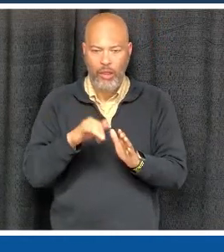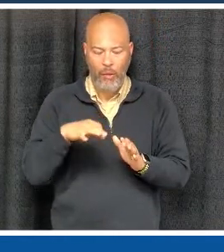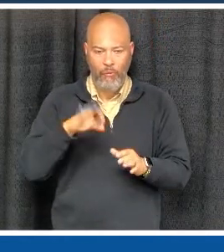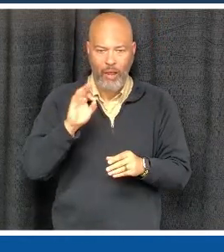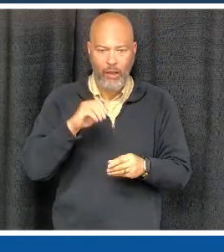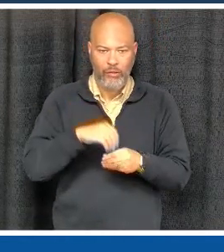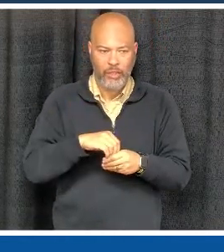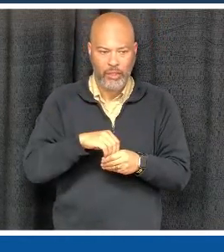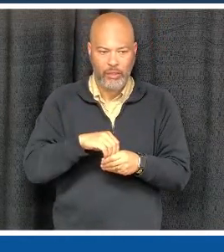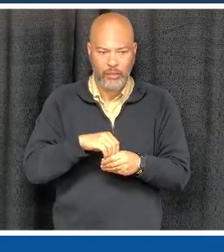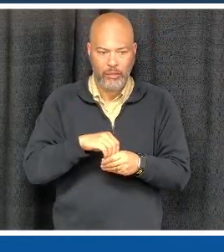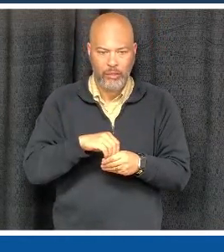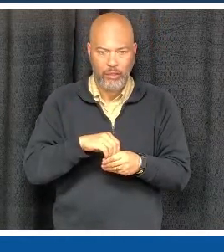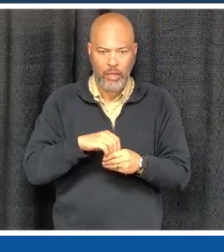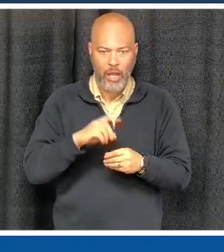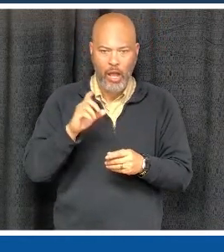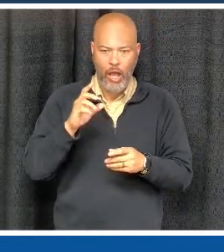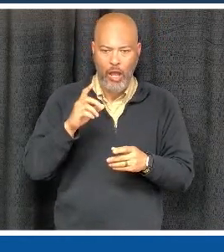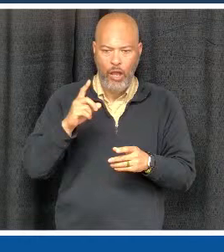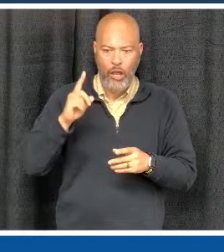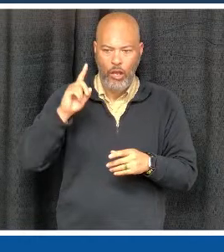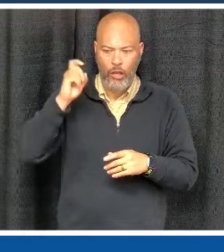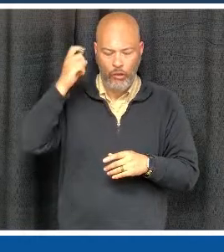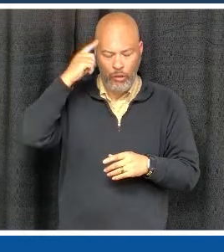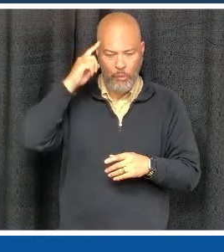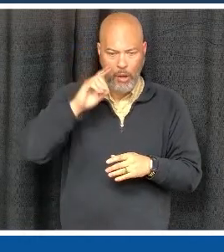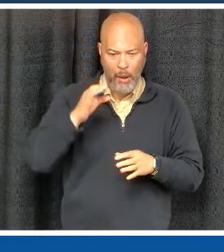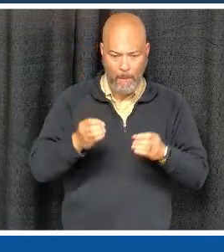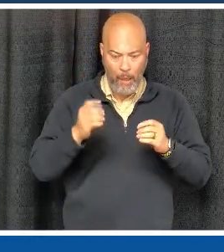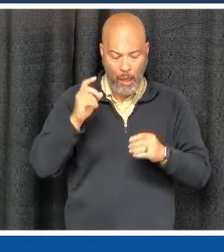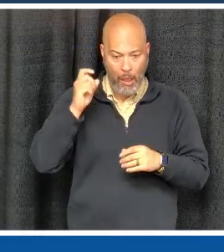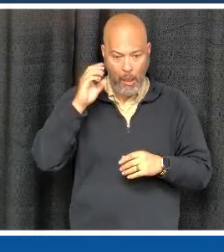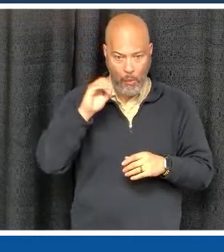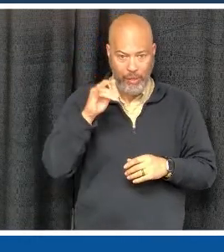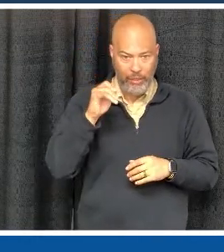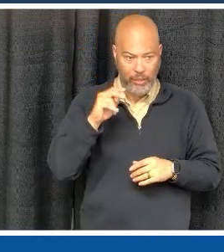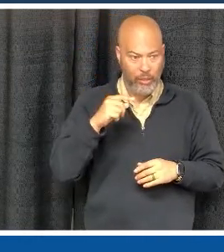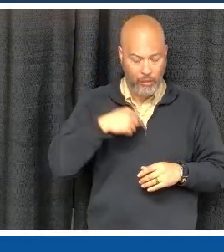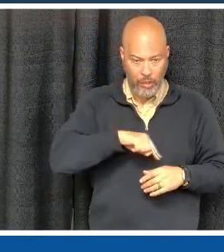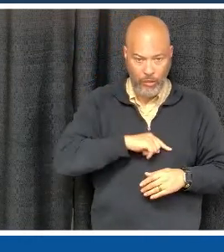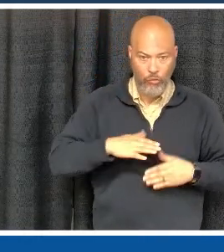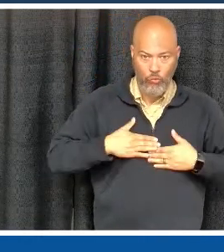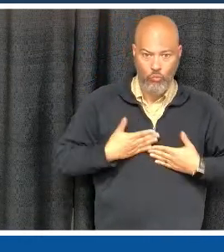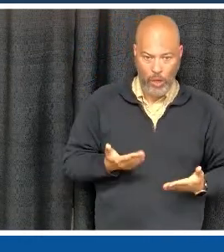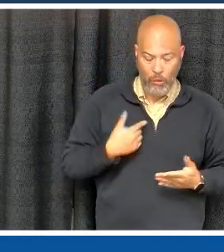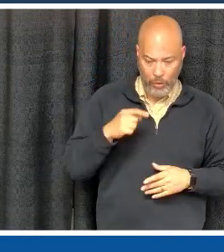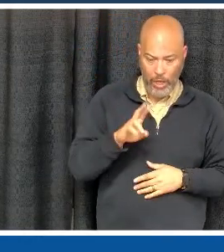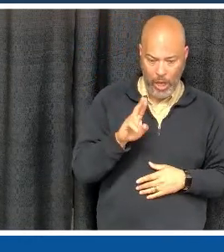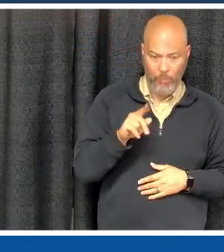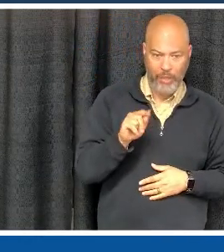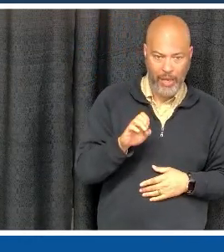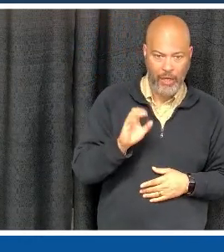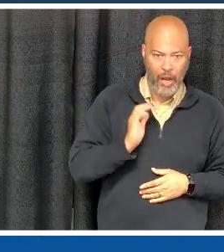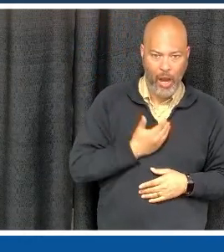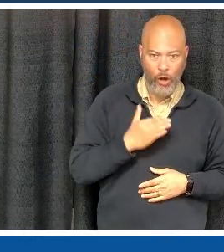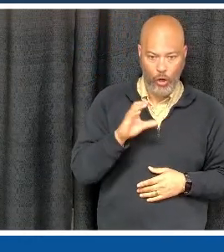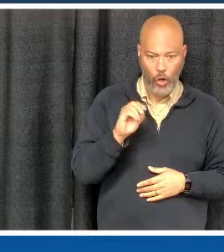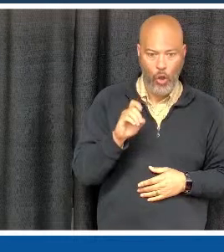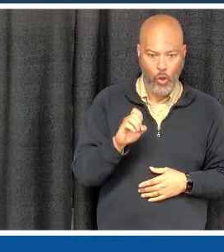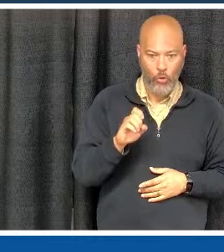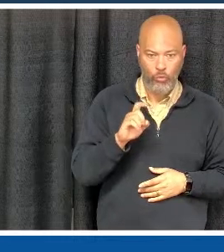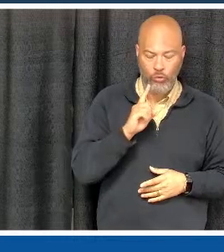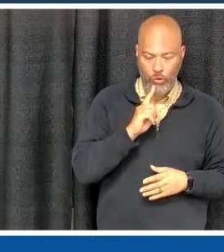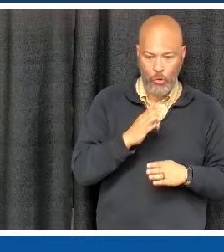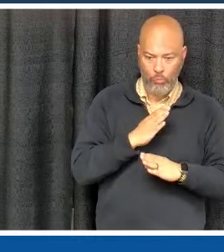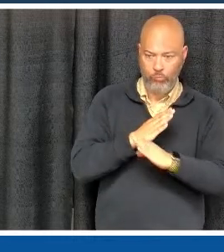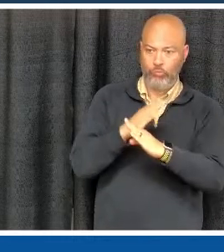a Supreme Court opinion. There is precedent that this council is willing to update our city code to address